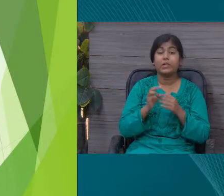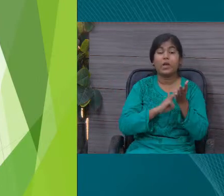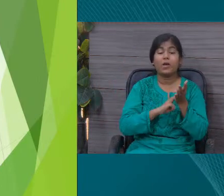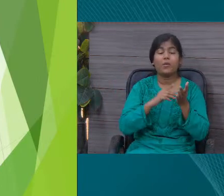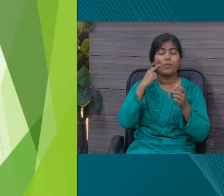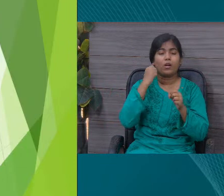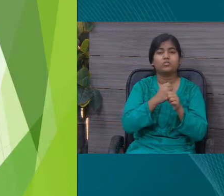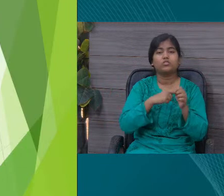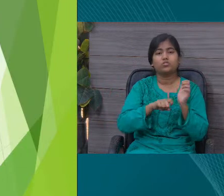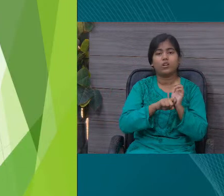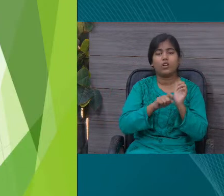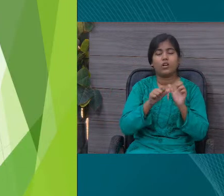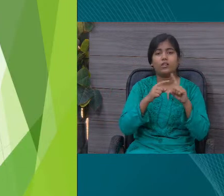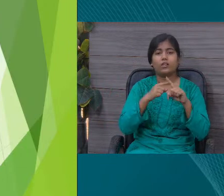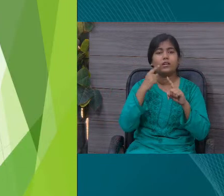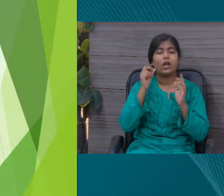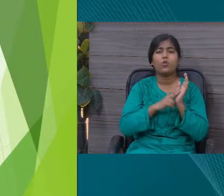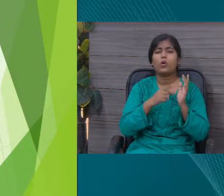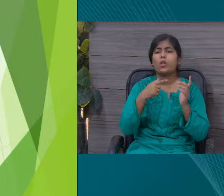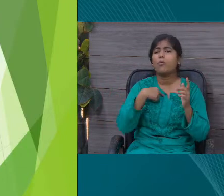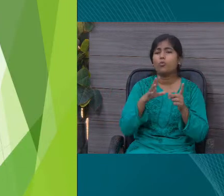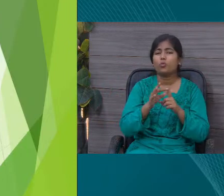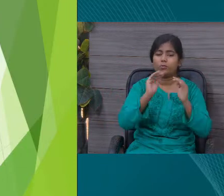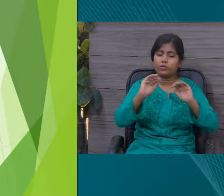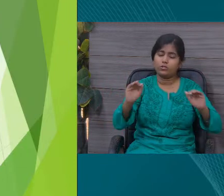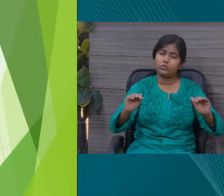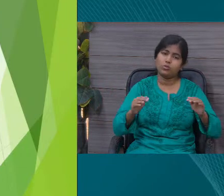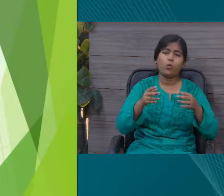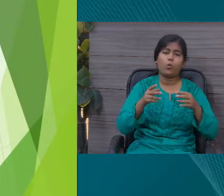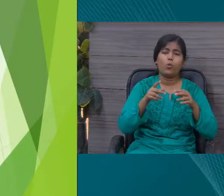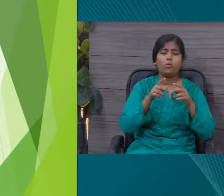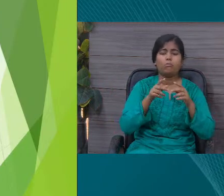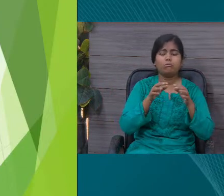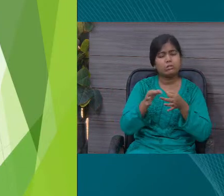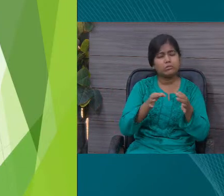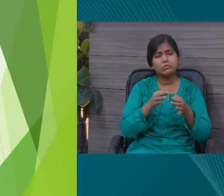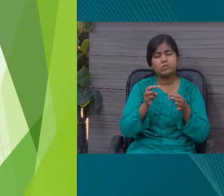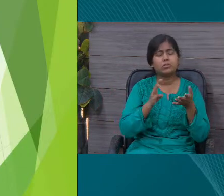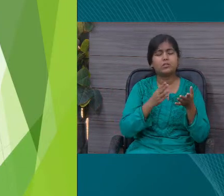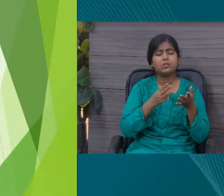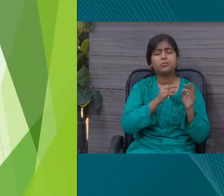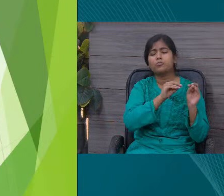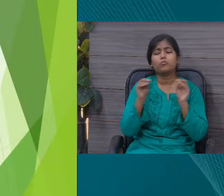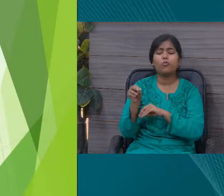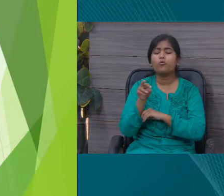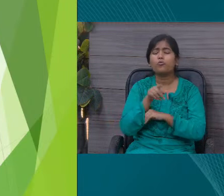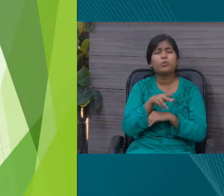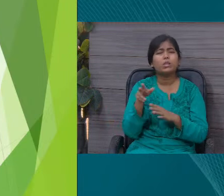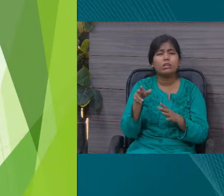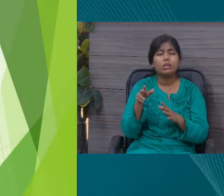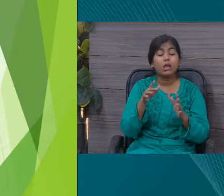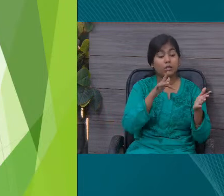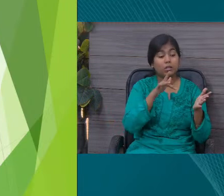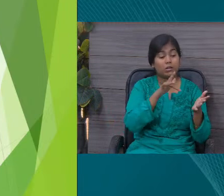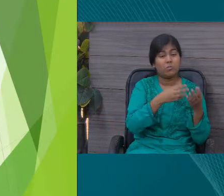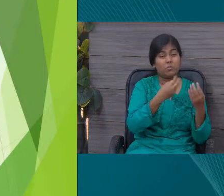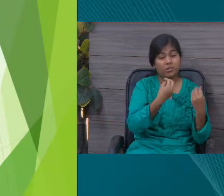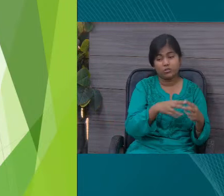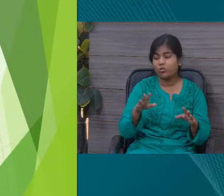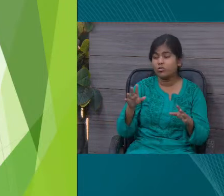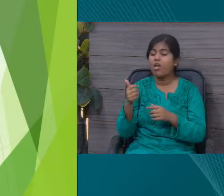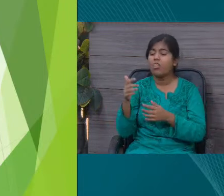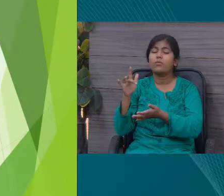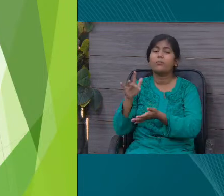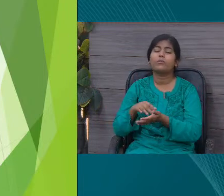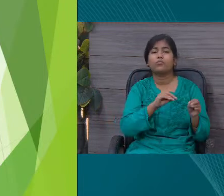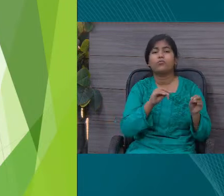migration means. Then, as I have done in the next slide, what we can do is we can have a true or false question. Okay. Like